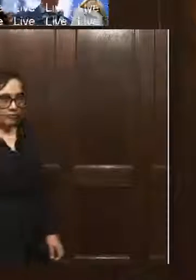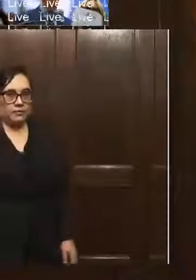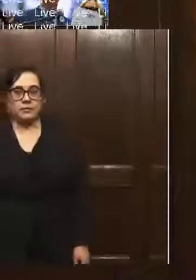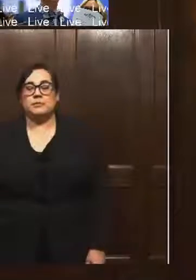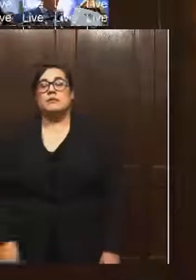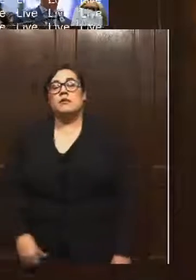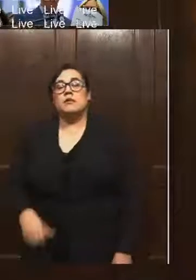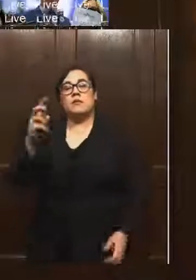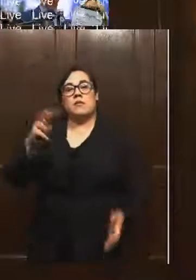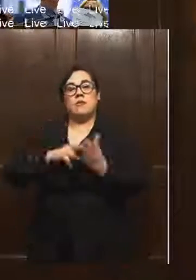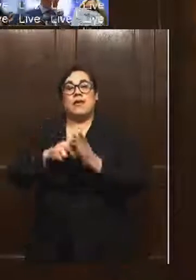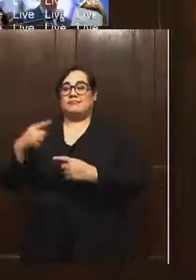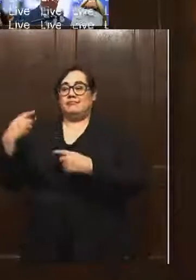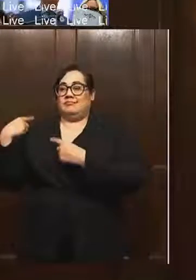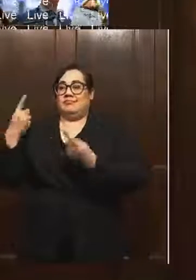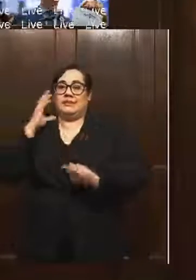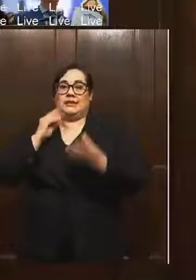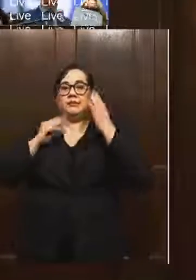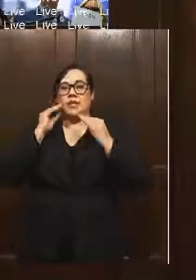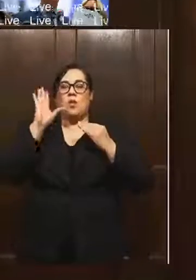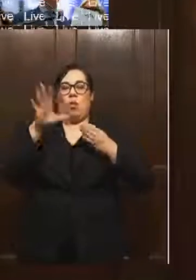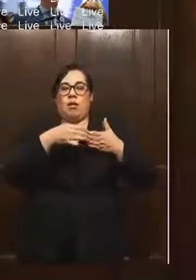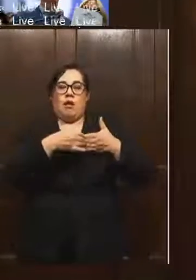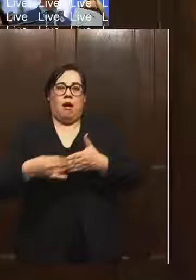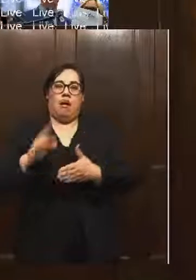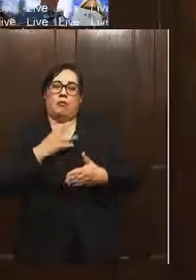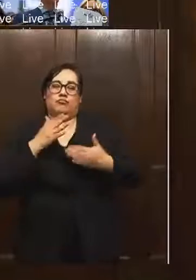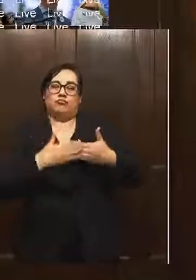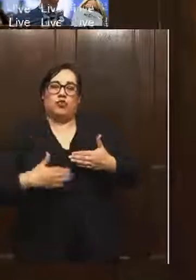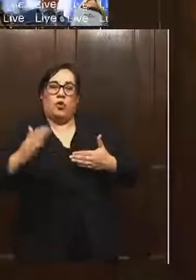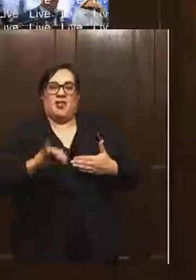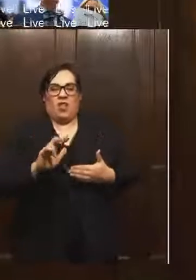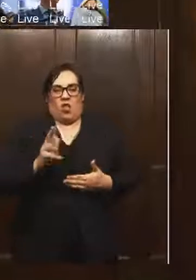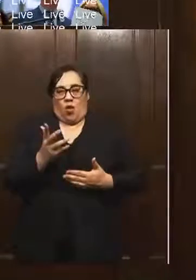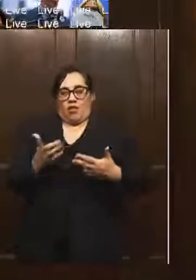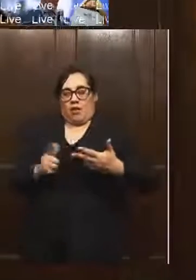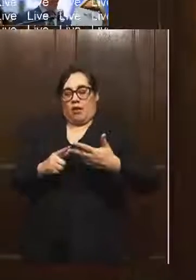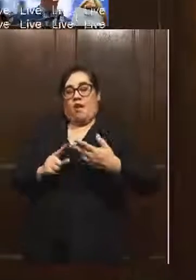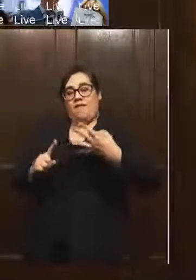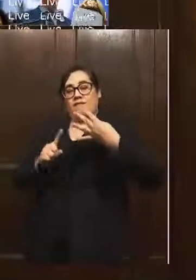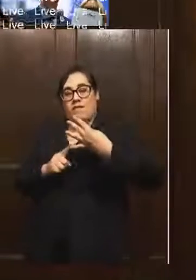moving forward. So that's the third pillar. And